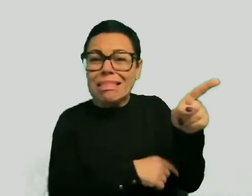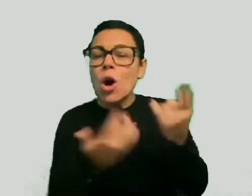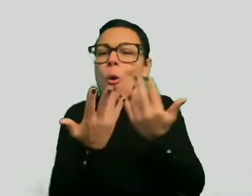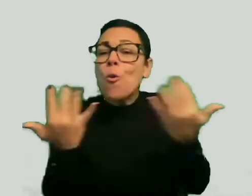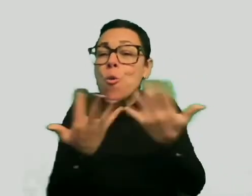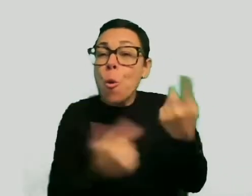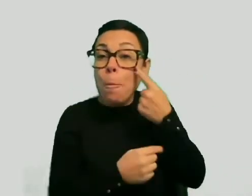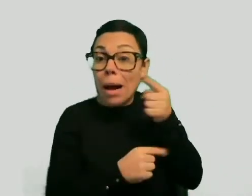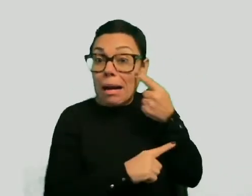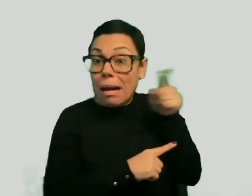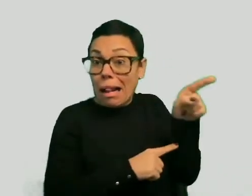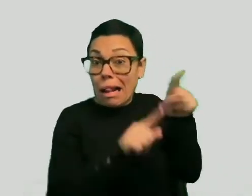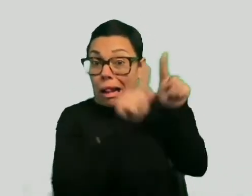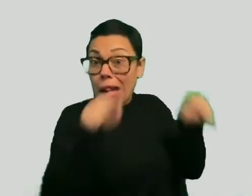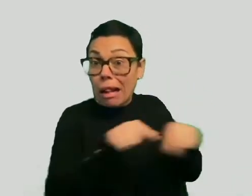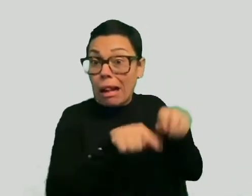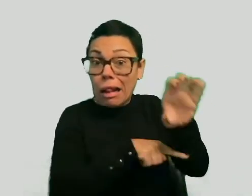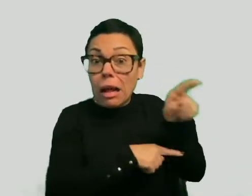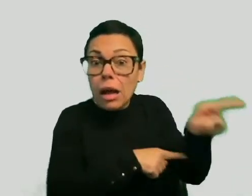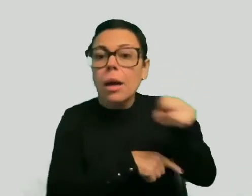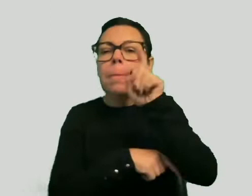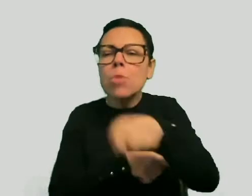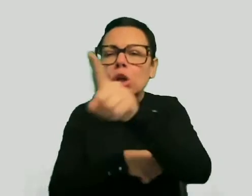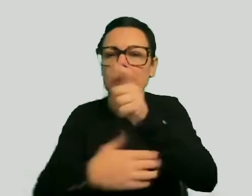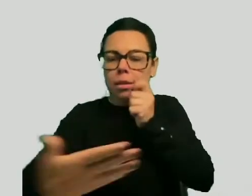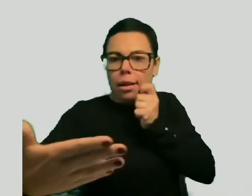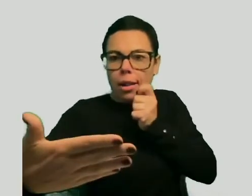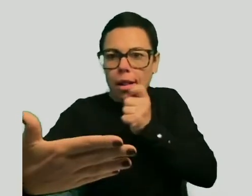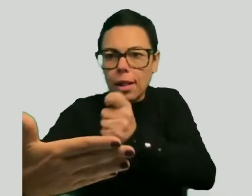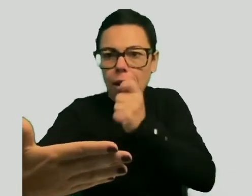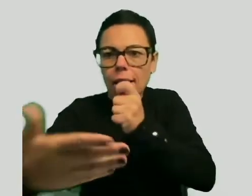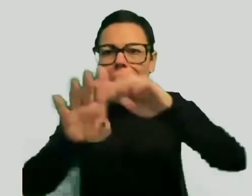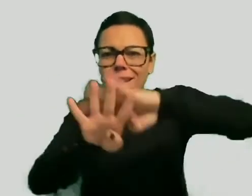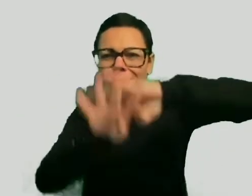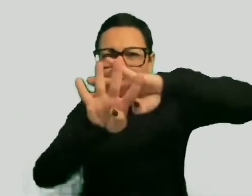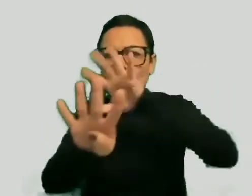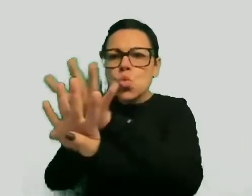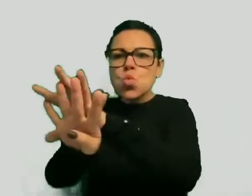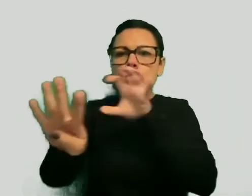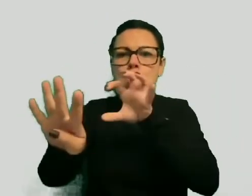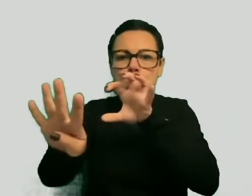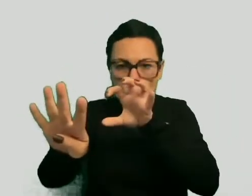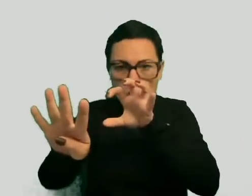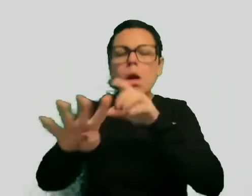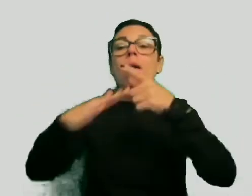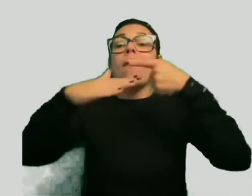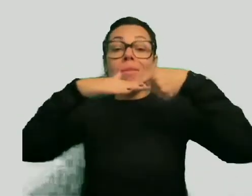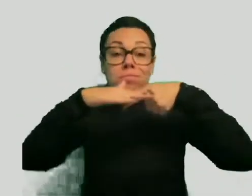pretty decent phone if it can zoom that much that it works, but this QR code will bring you to it, and else you go to menti.com